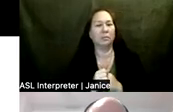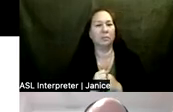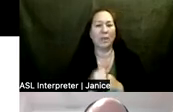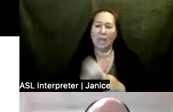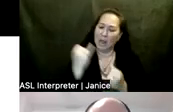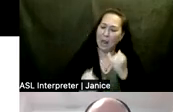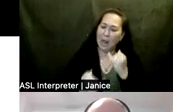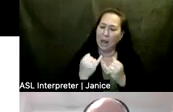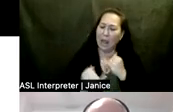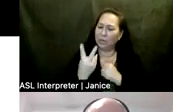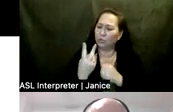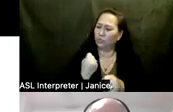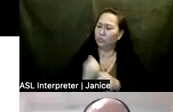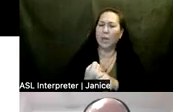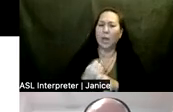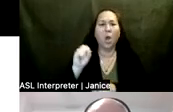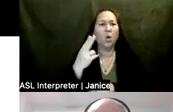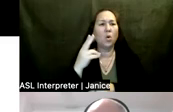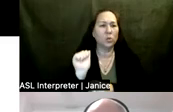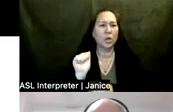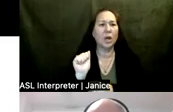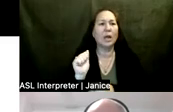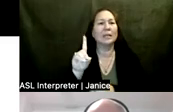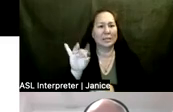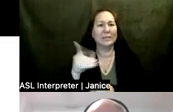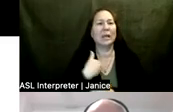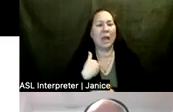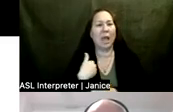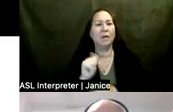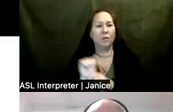years, OSHA did have an employer who